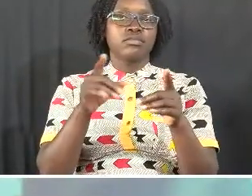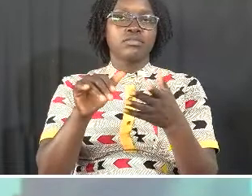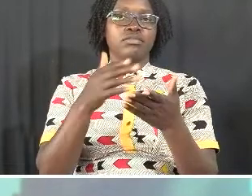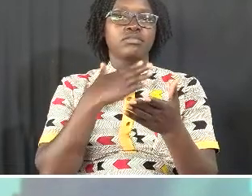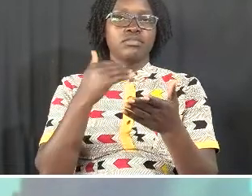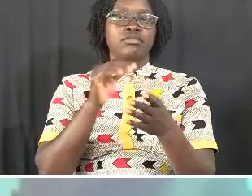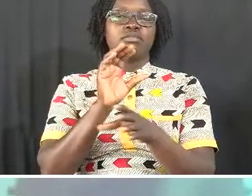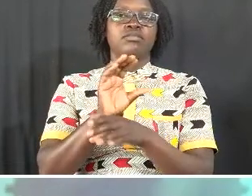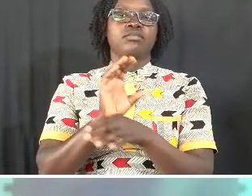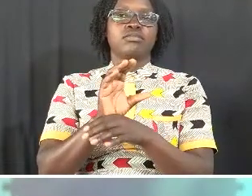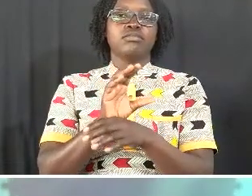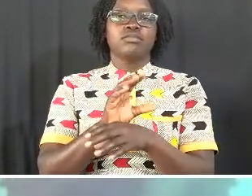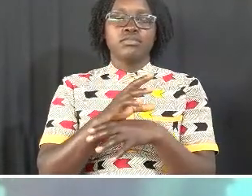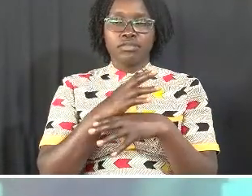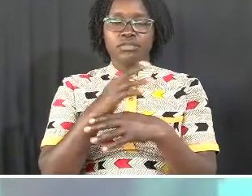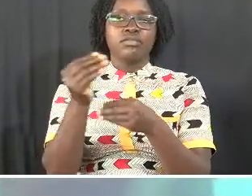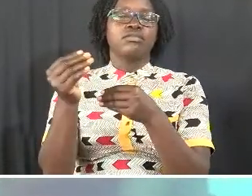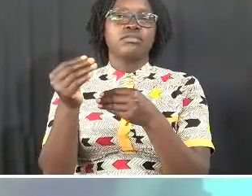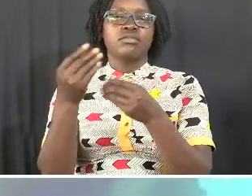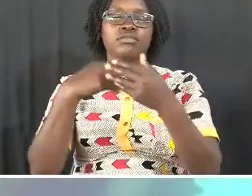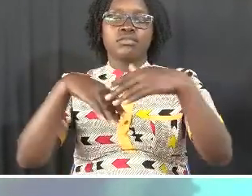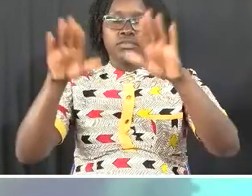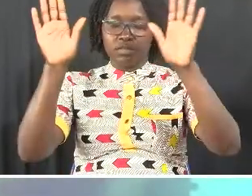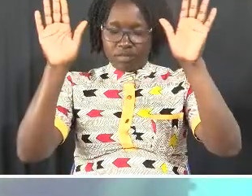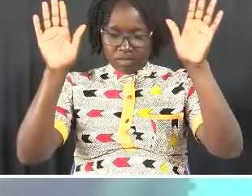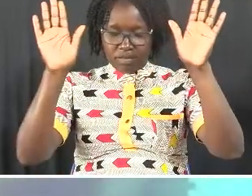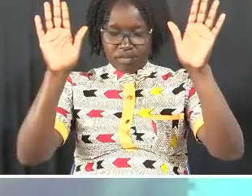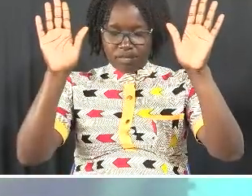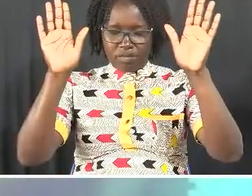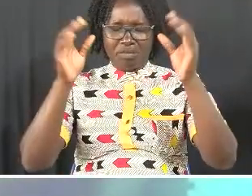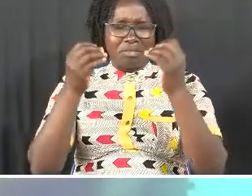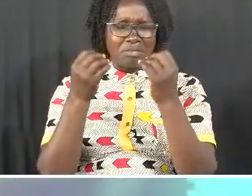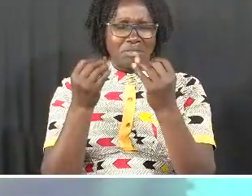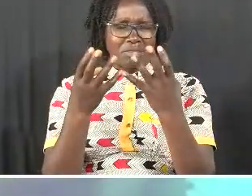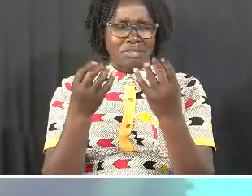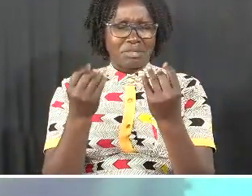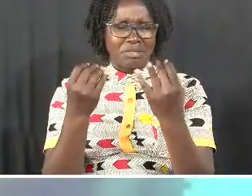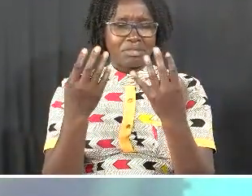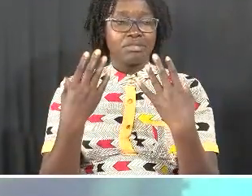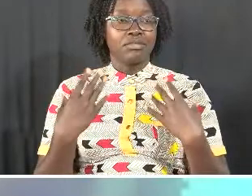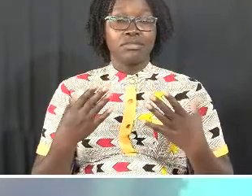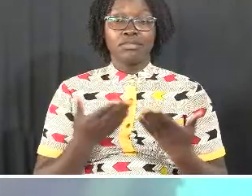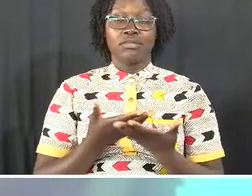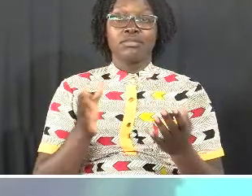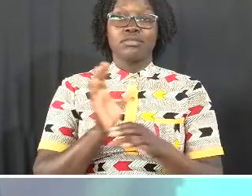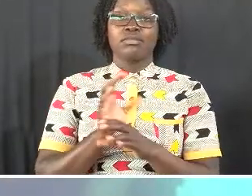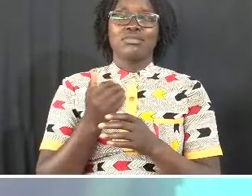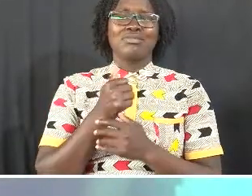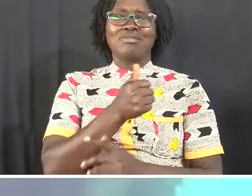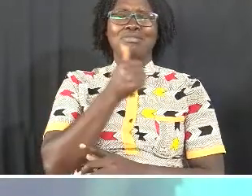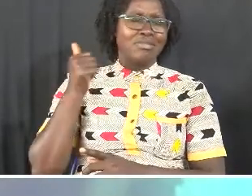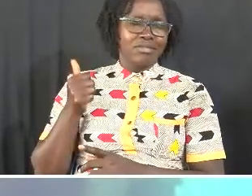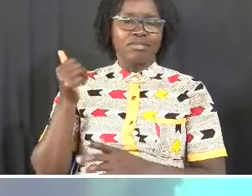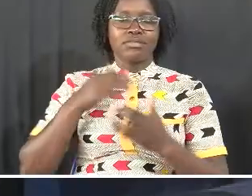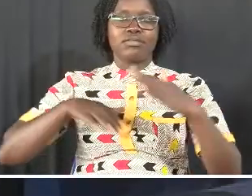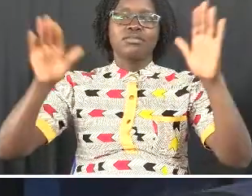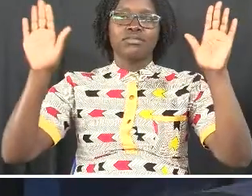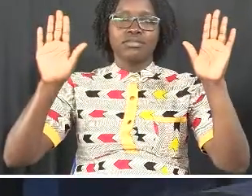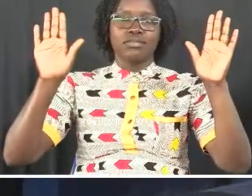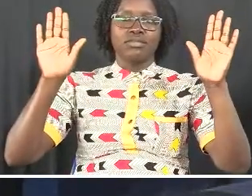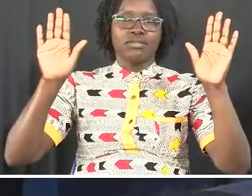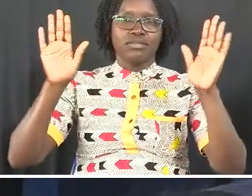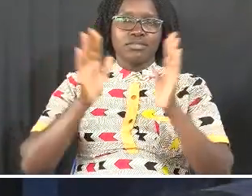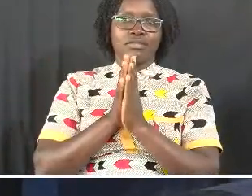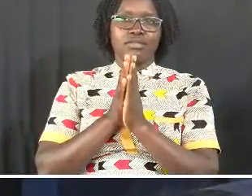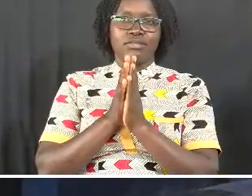this church to take. Surrender. We have so many people in this church who have refused to surrender.